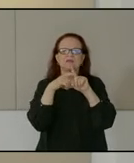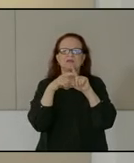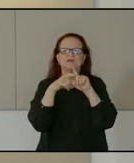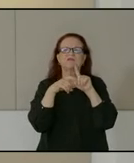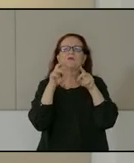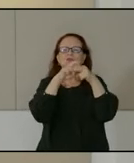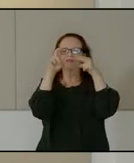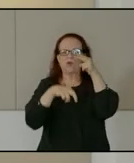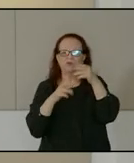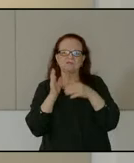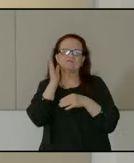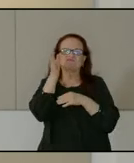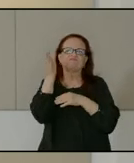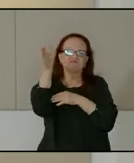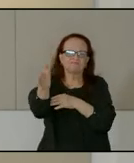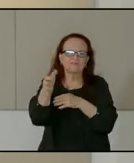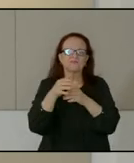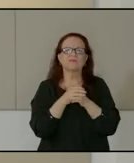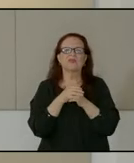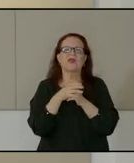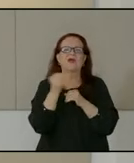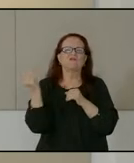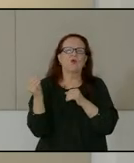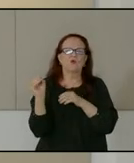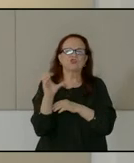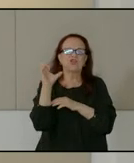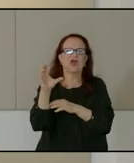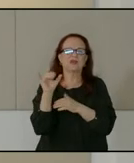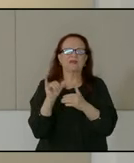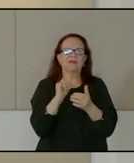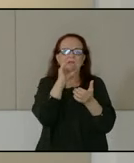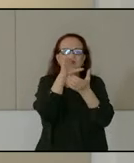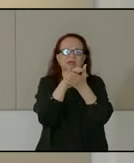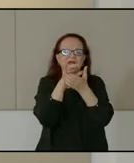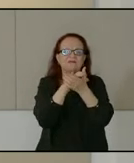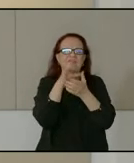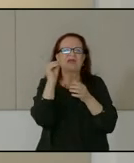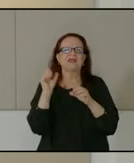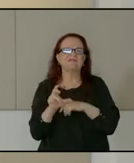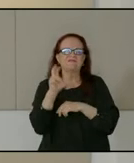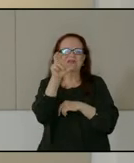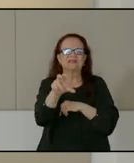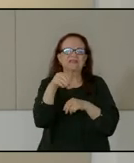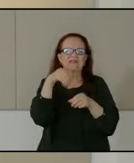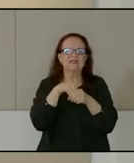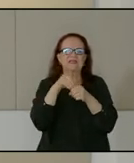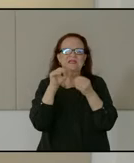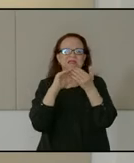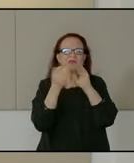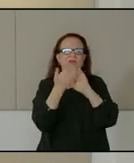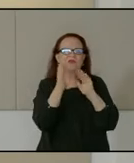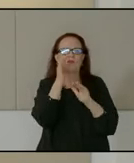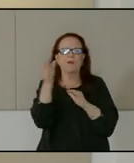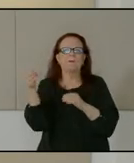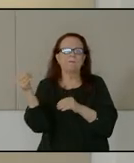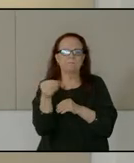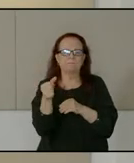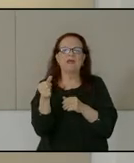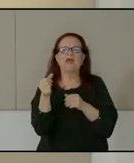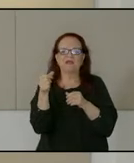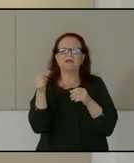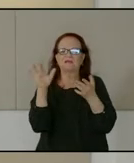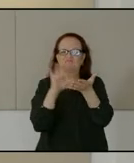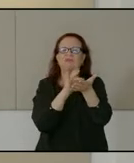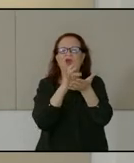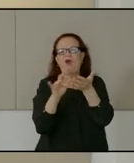as California, as Orange County, that belief in investing in immigrant communities is something that will pay off in the future. And we truly believe